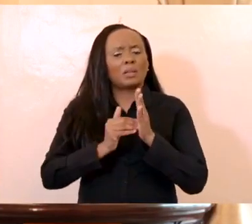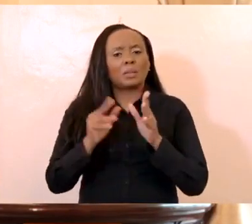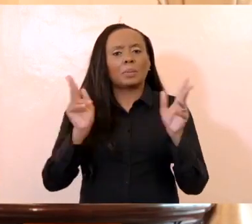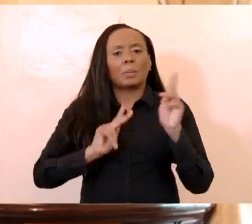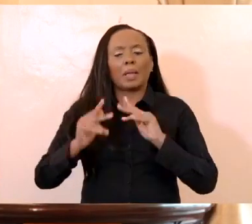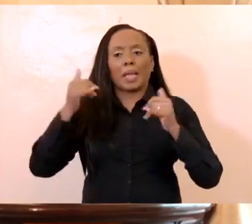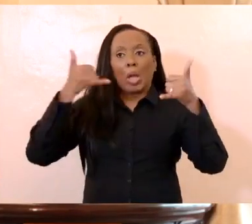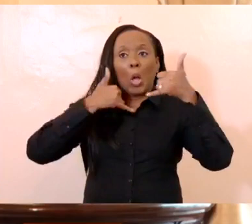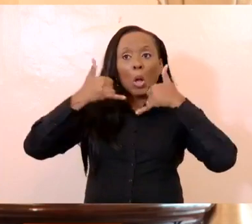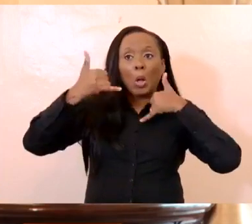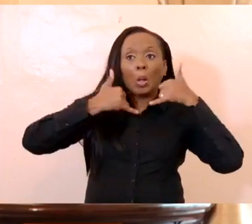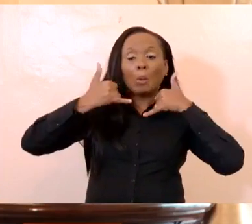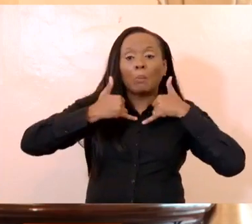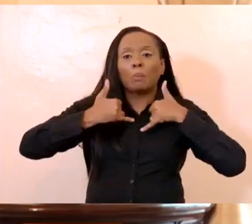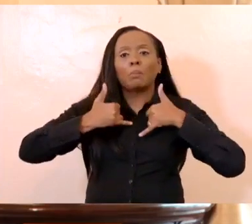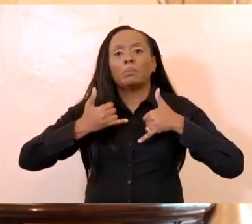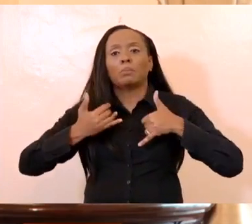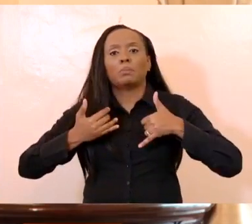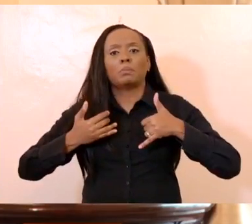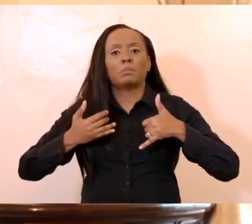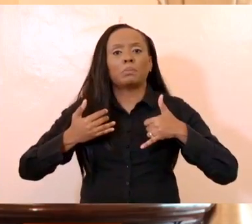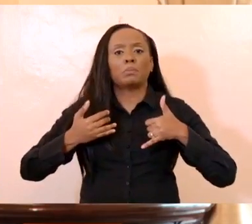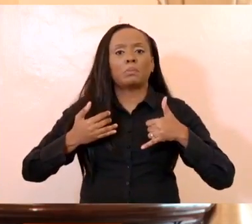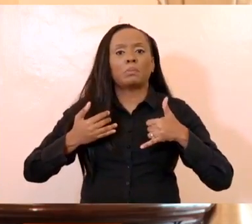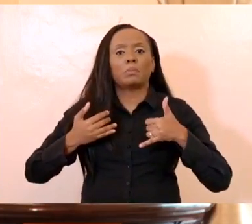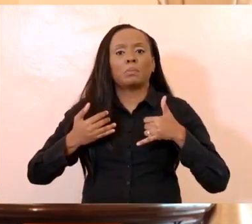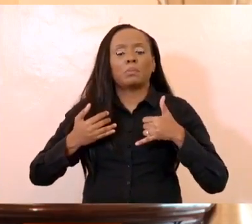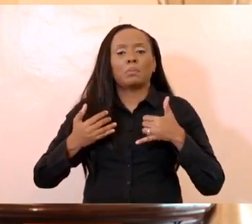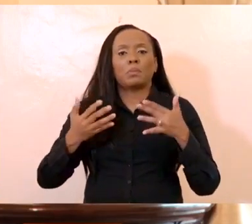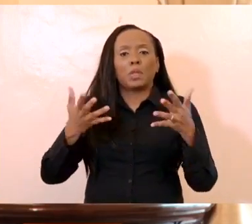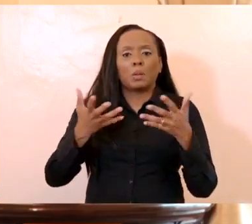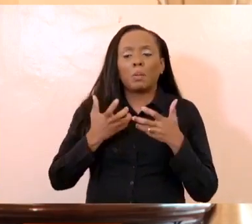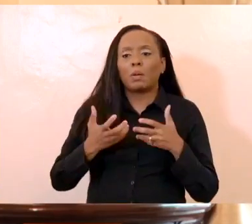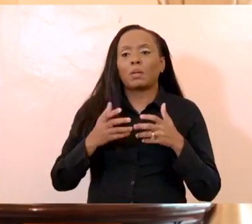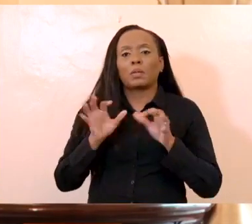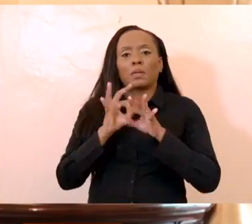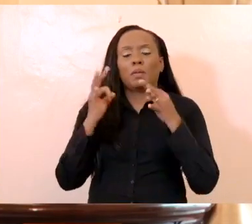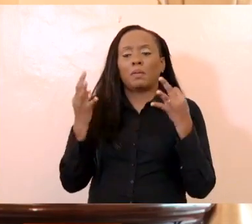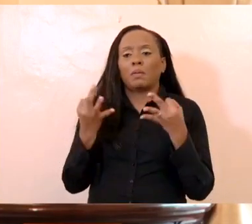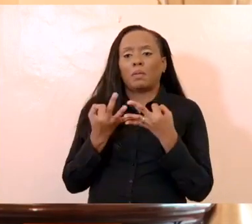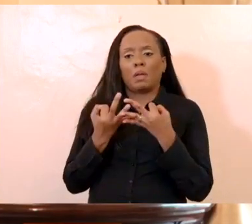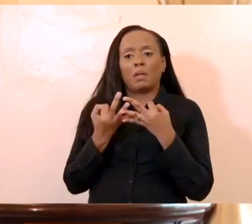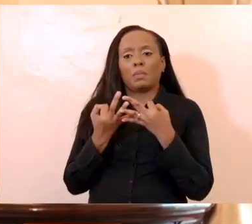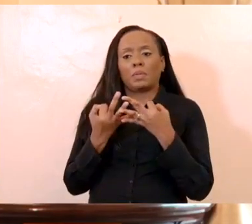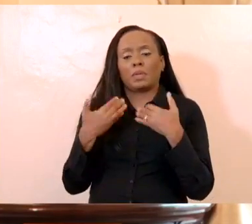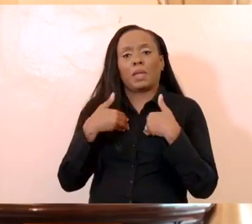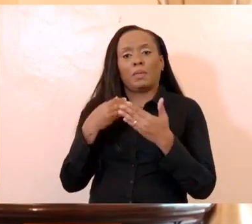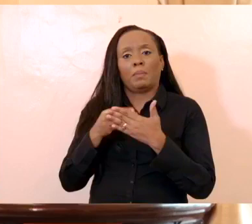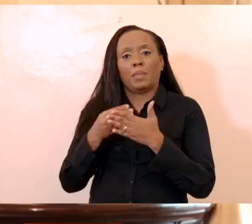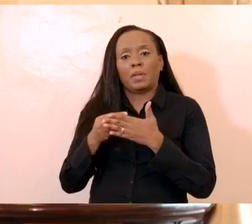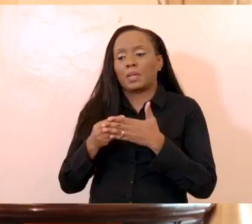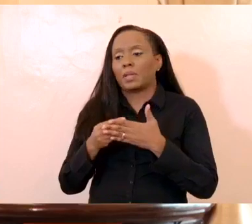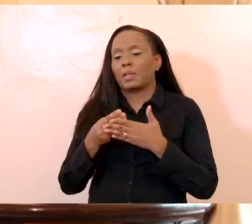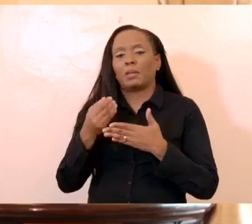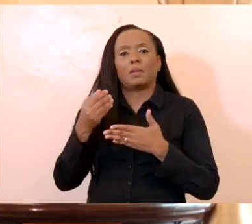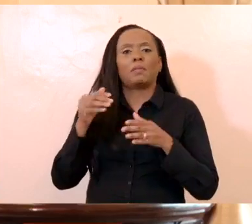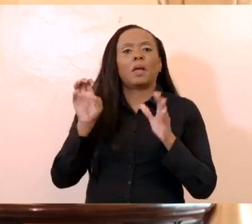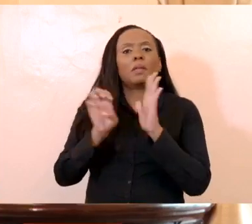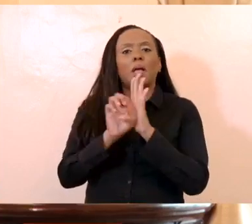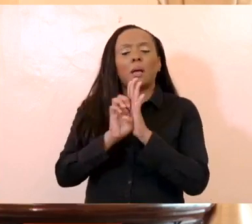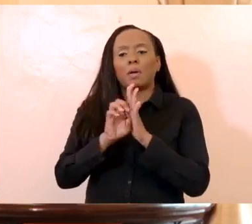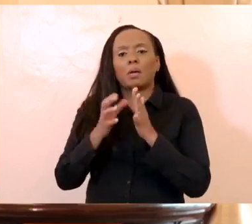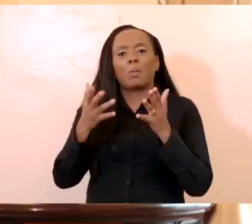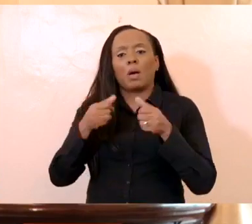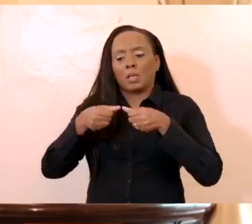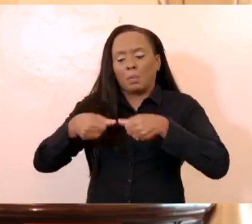calling, asking about how to put money on their loved ones' accounts so that they can get calls out or access things from the